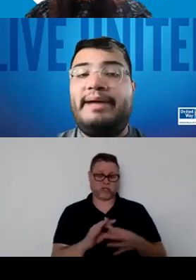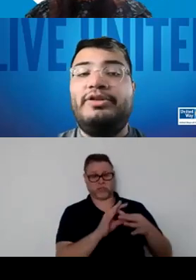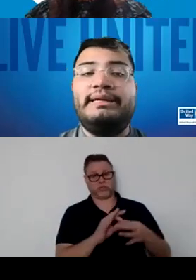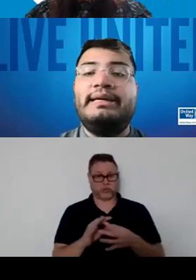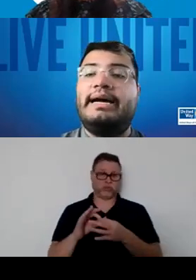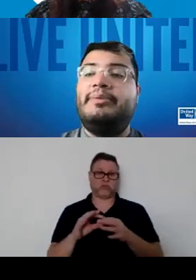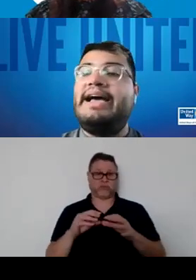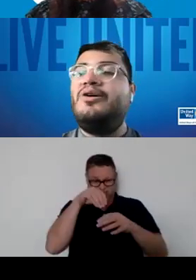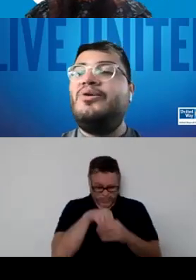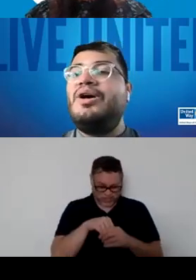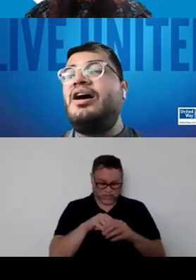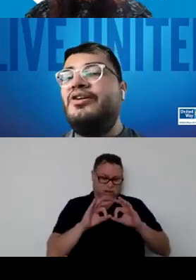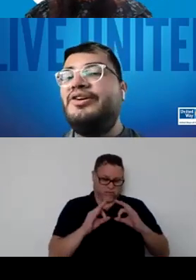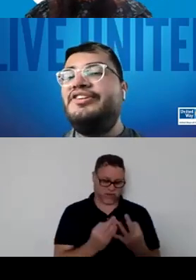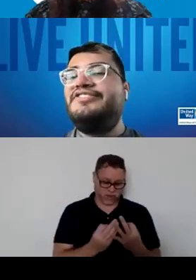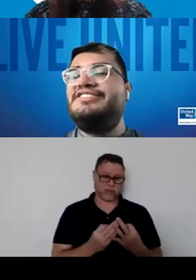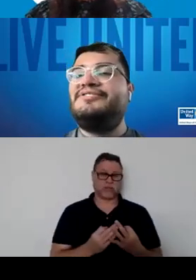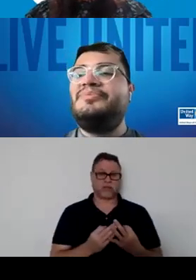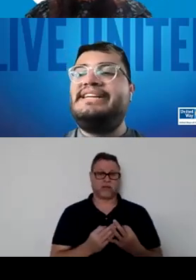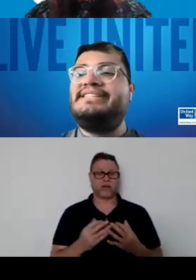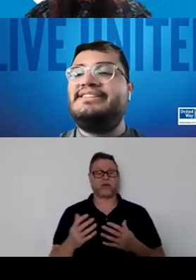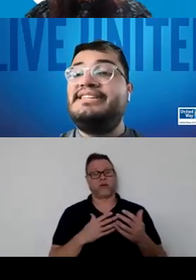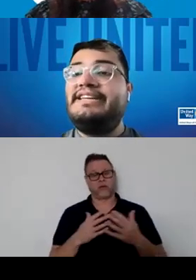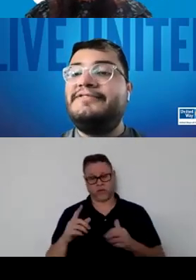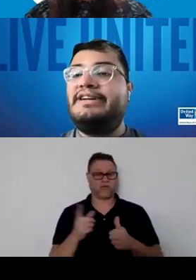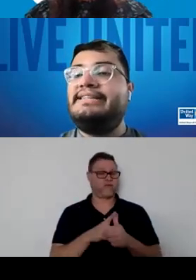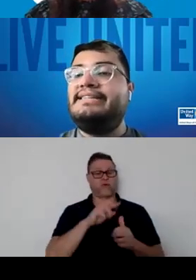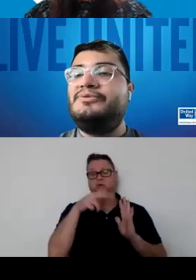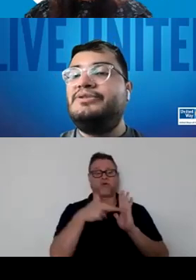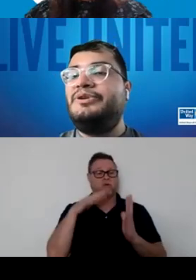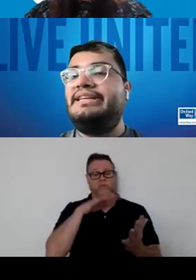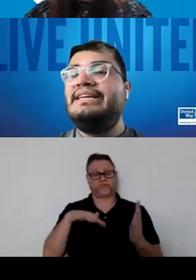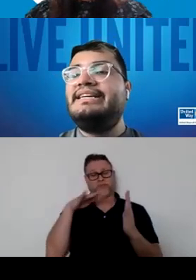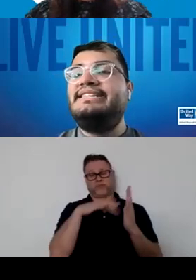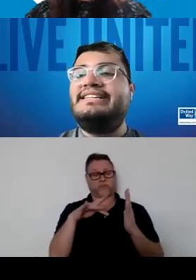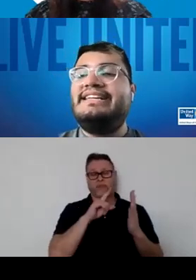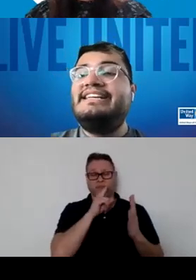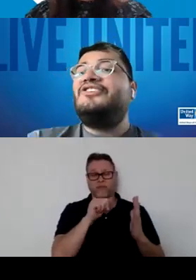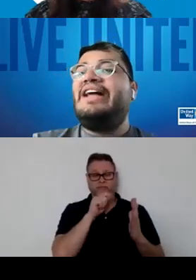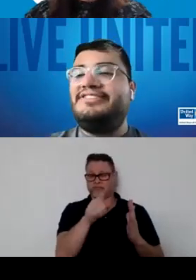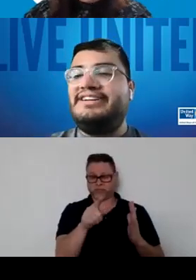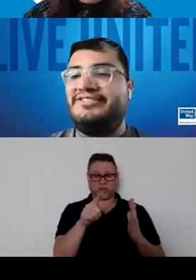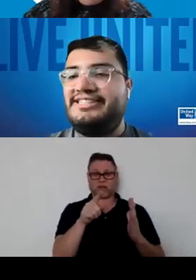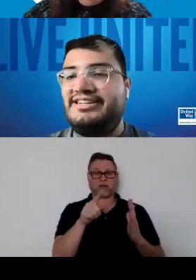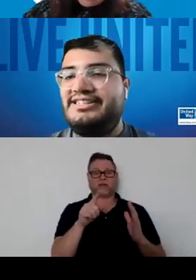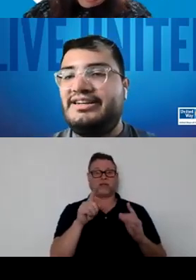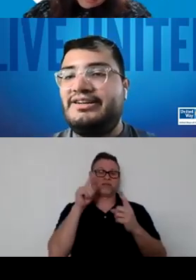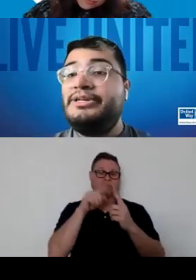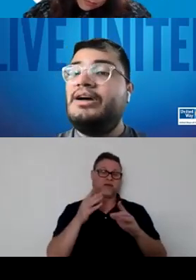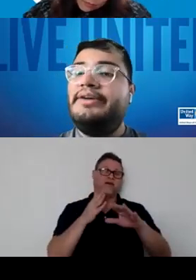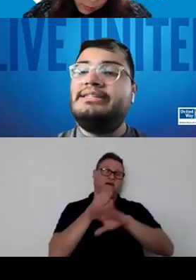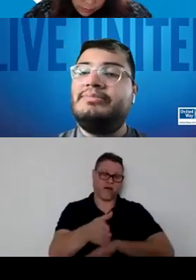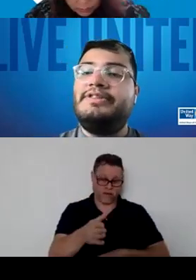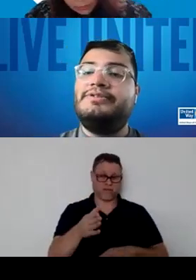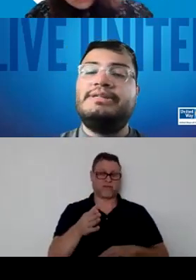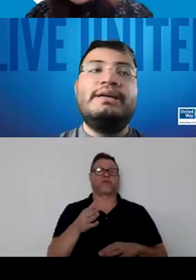a family. Now, although the first real major study for ACEs wasn't really conducted until after Healthy Start started, we